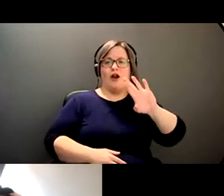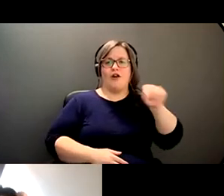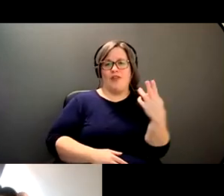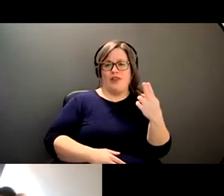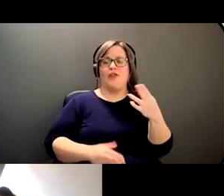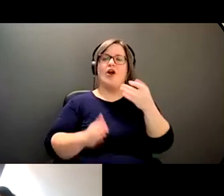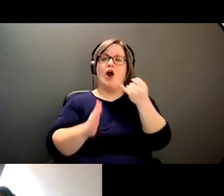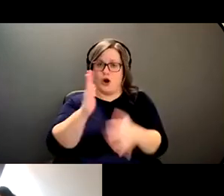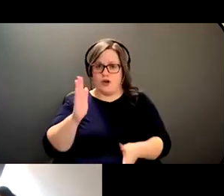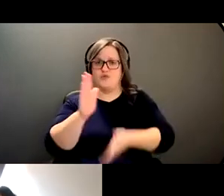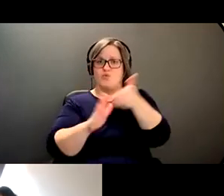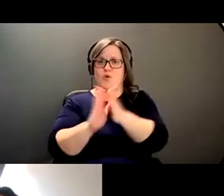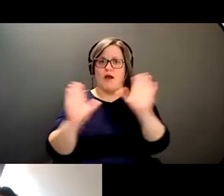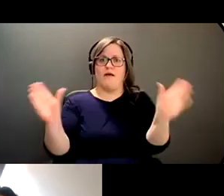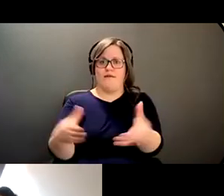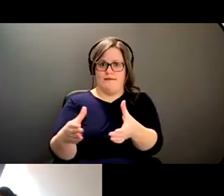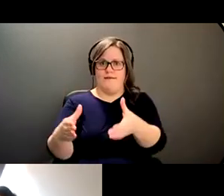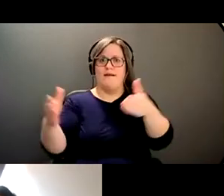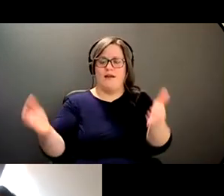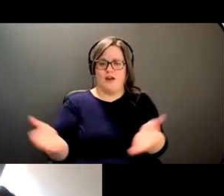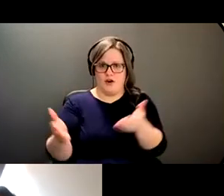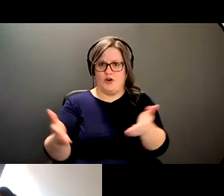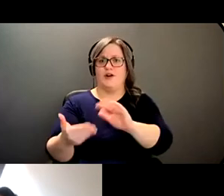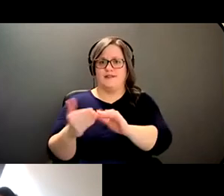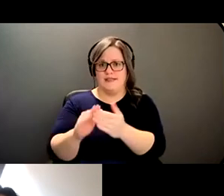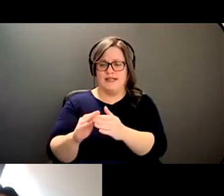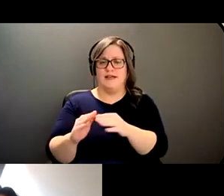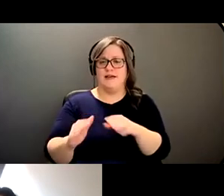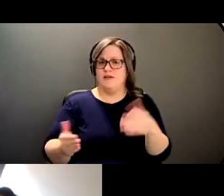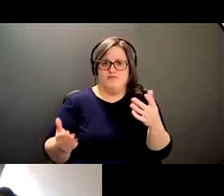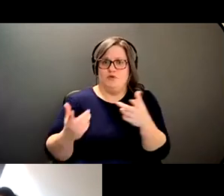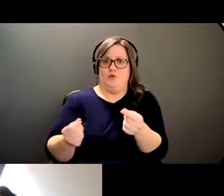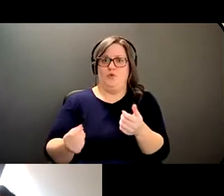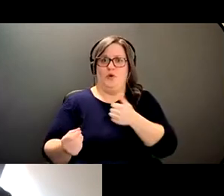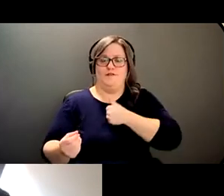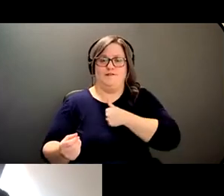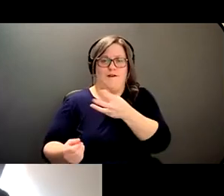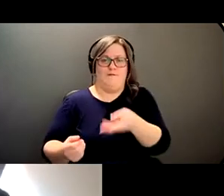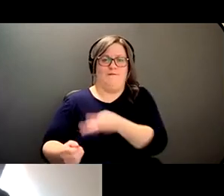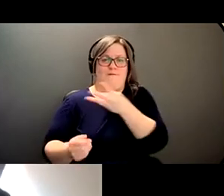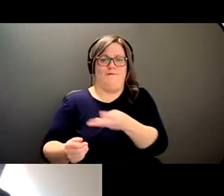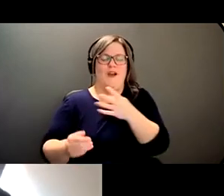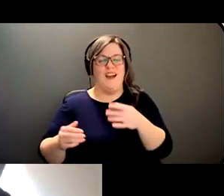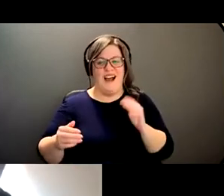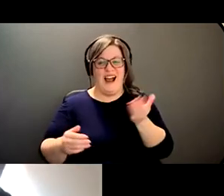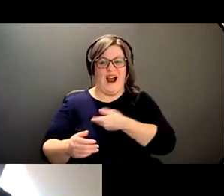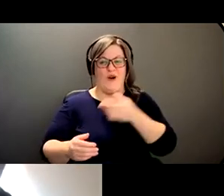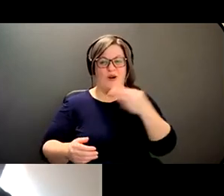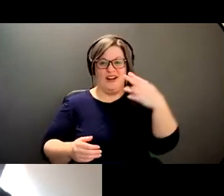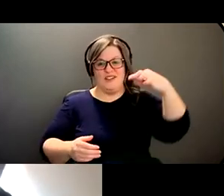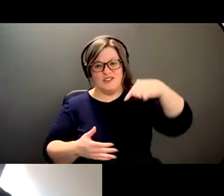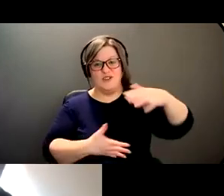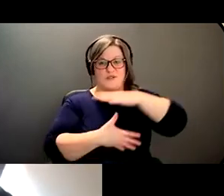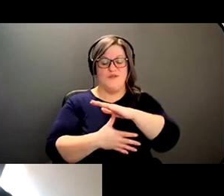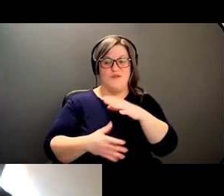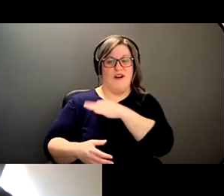city, totally DIY. We operate out of a garage. So there definitely is a lot of room for